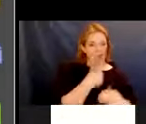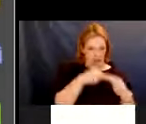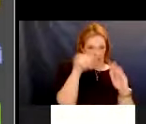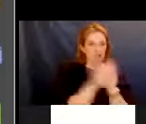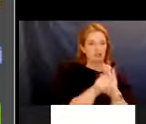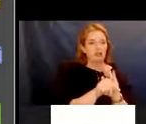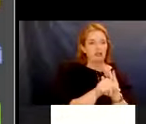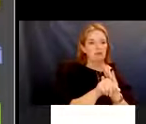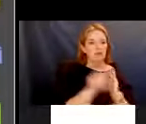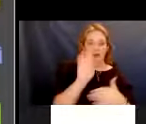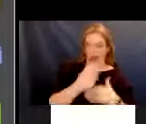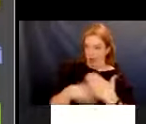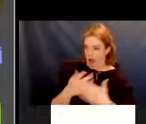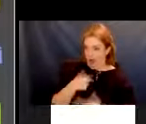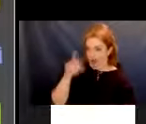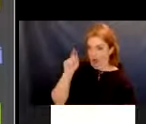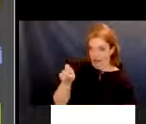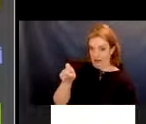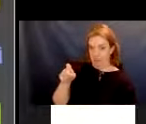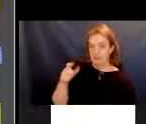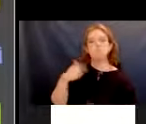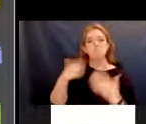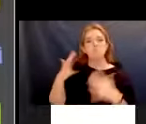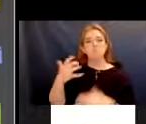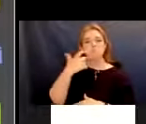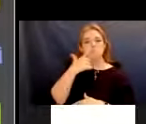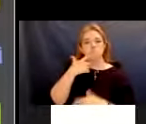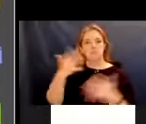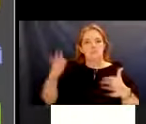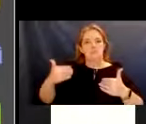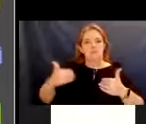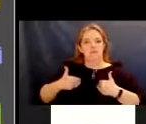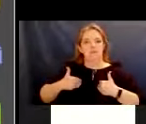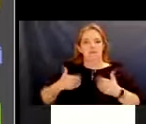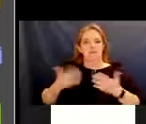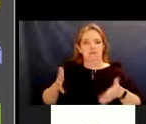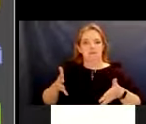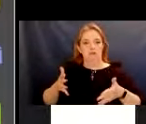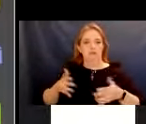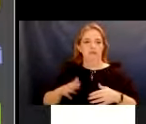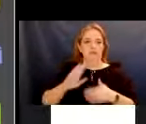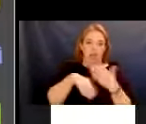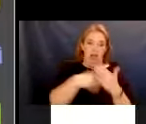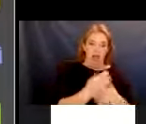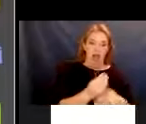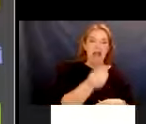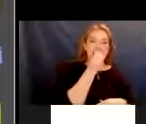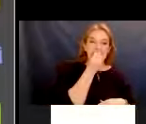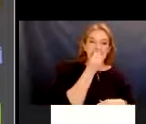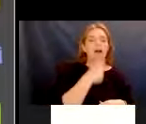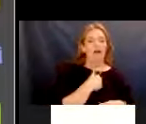kill. All I need, I say, I already have. All I eat, I